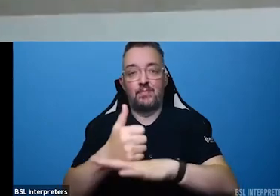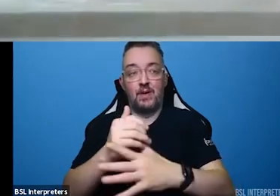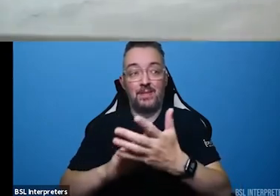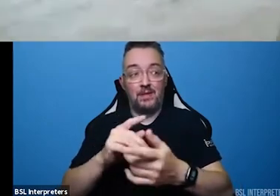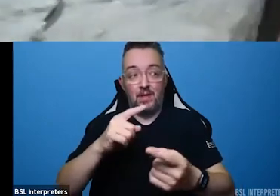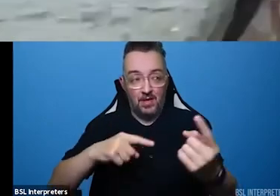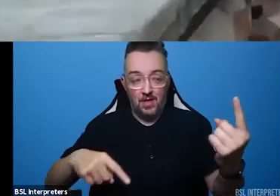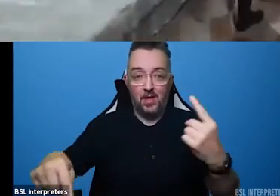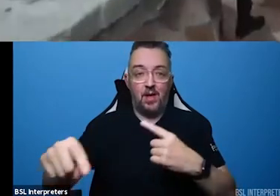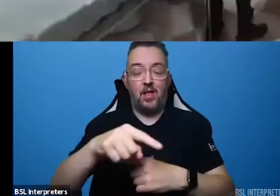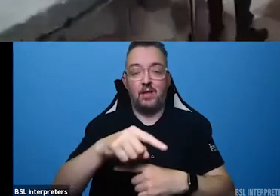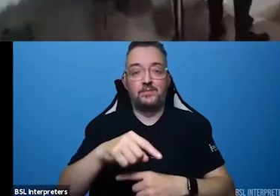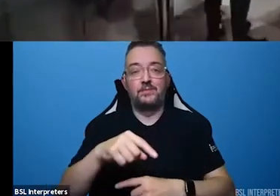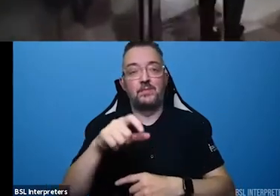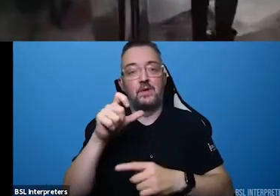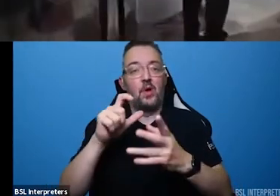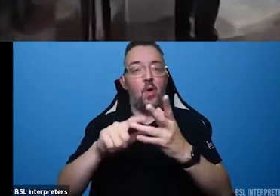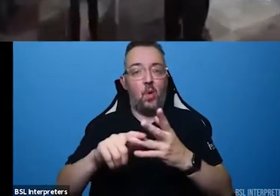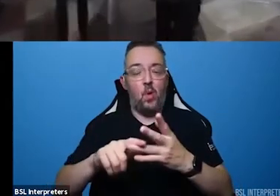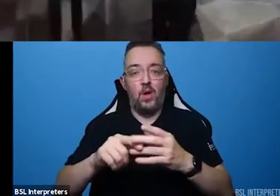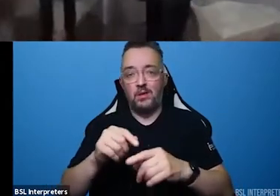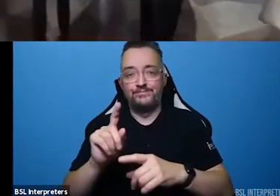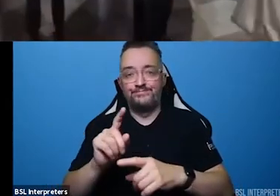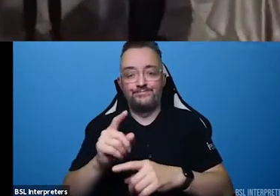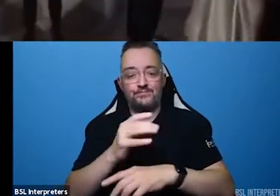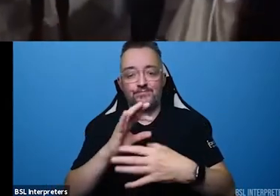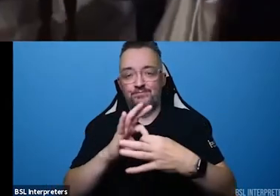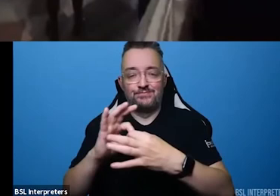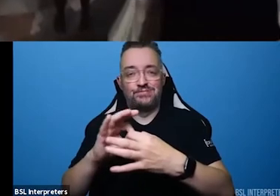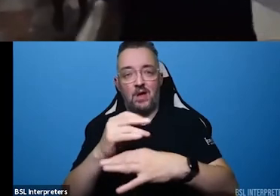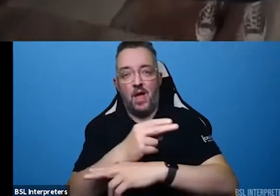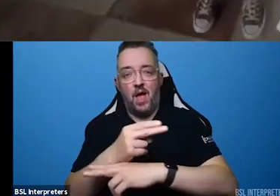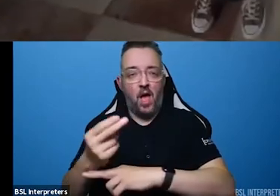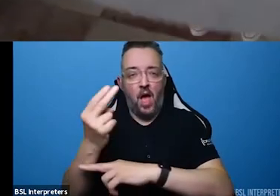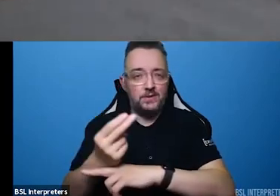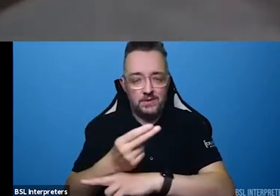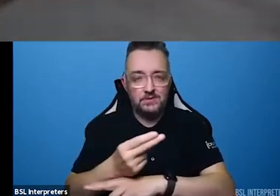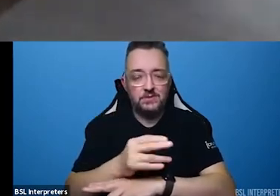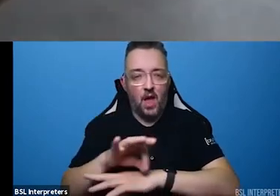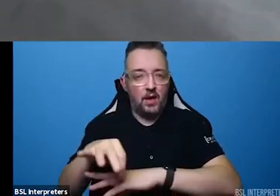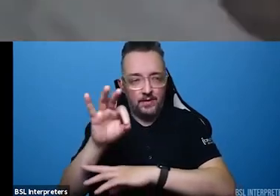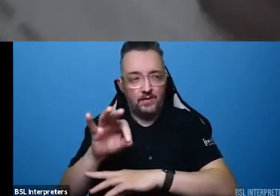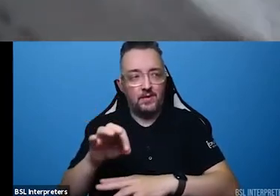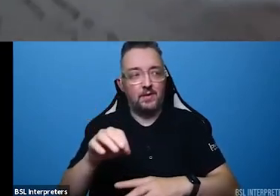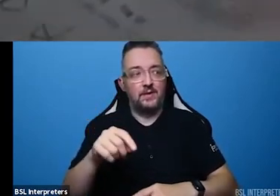as co-architects of such an extraterrestrial biarchitectural composition.